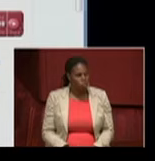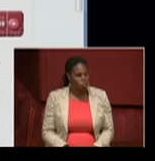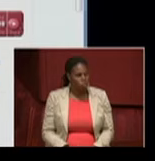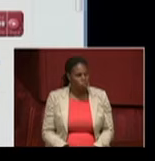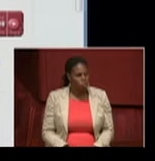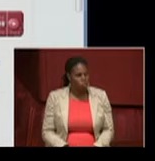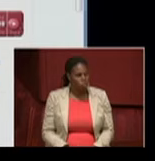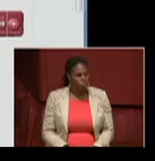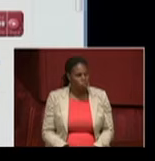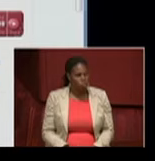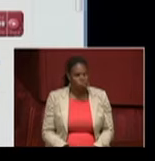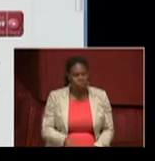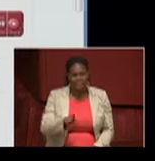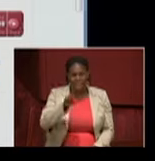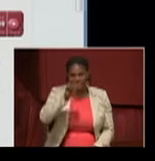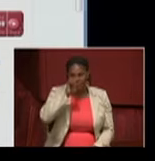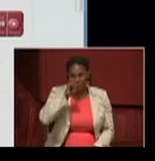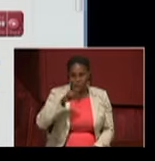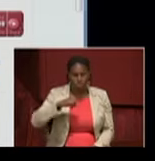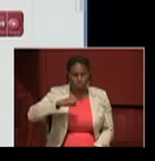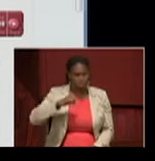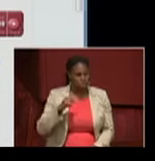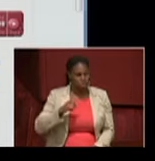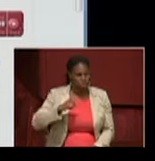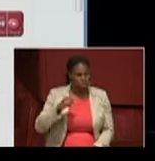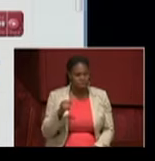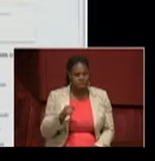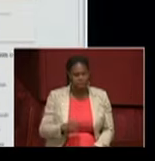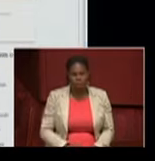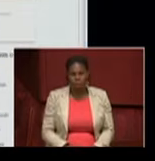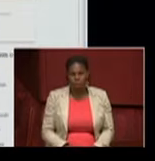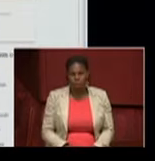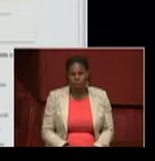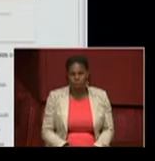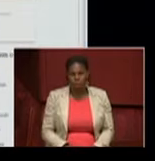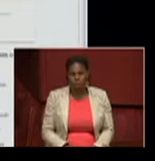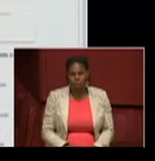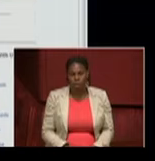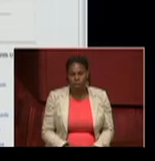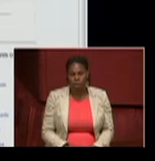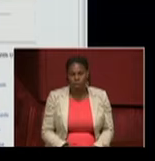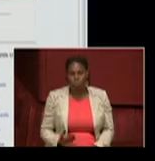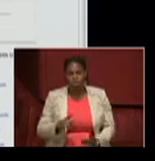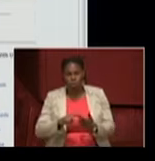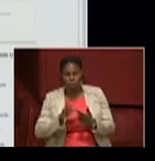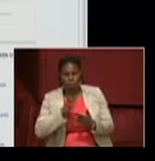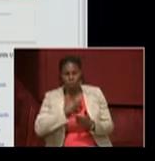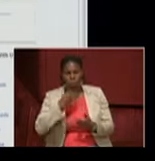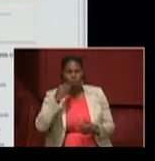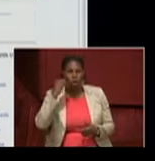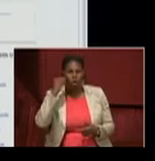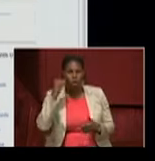The eagle's wings, again, are going to take us to our home page for NARA.